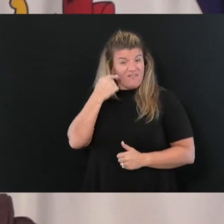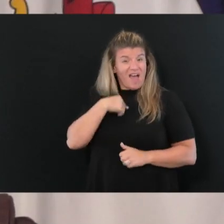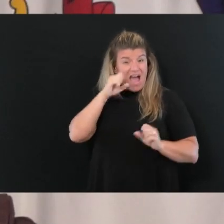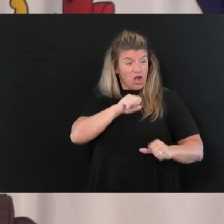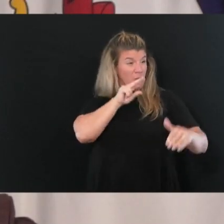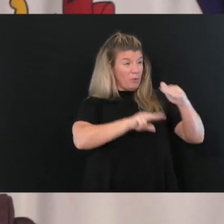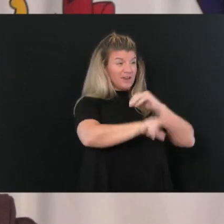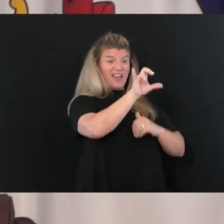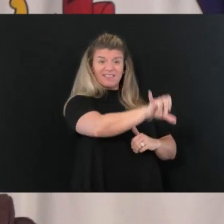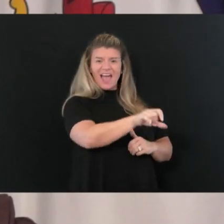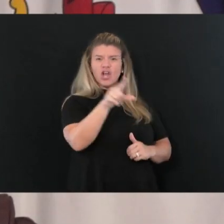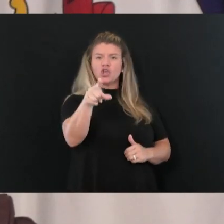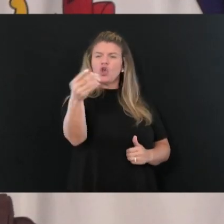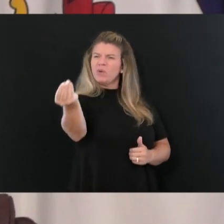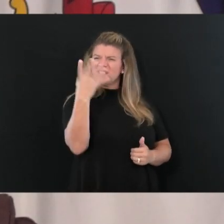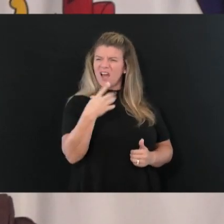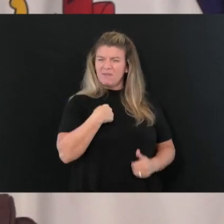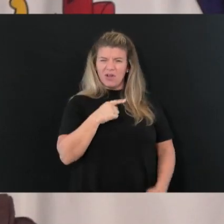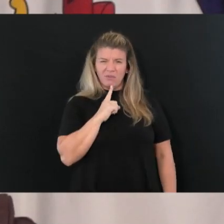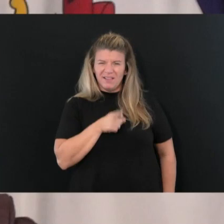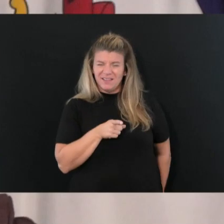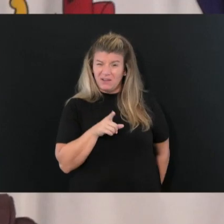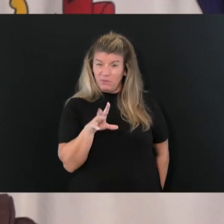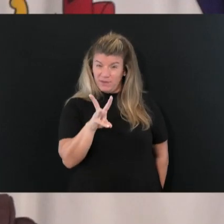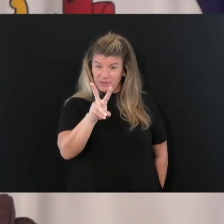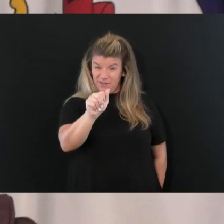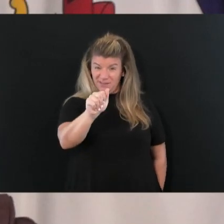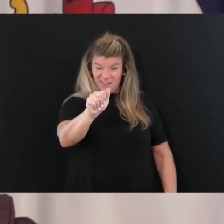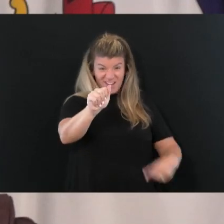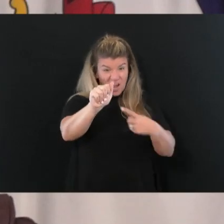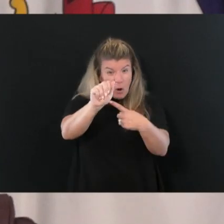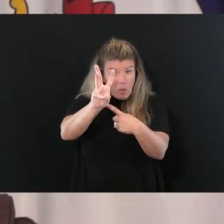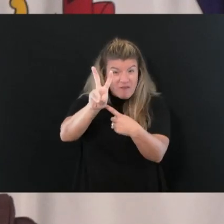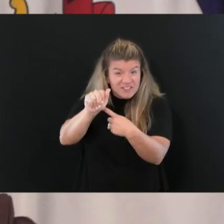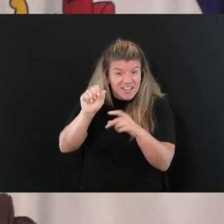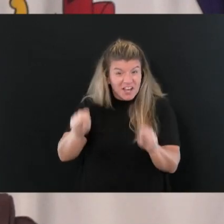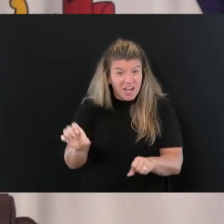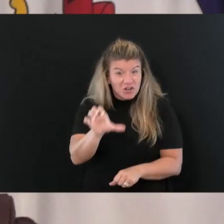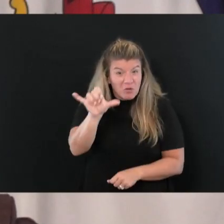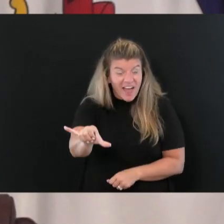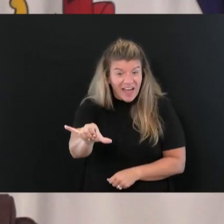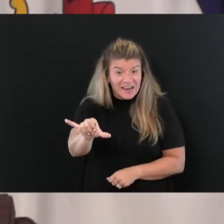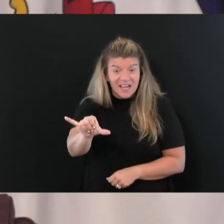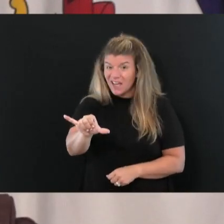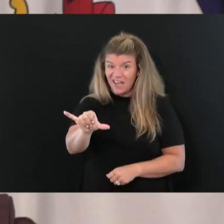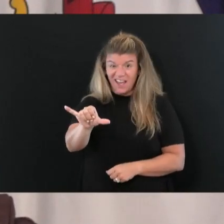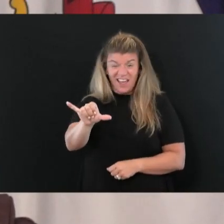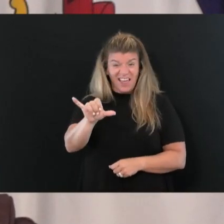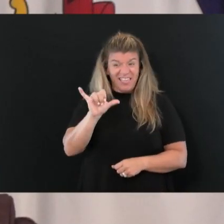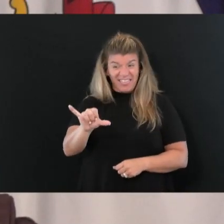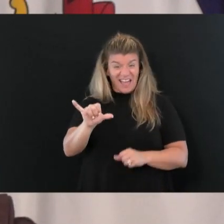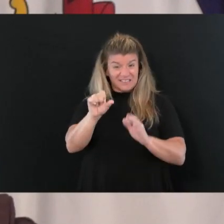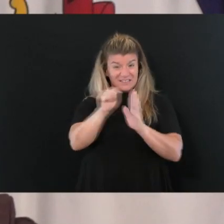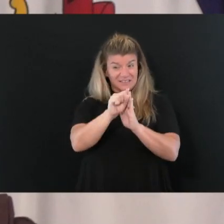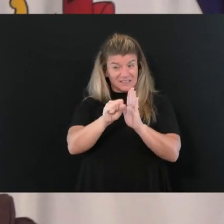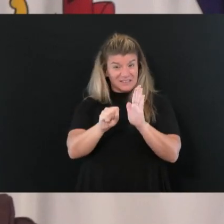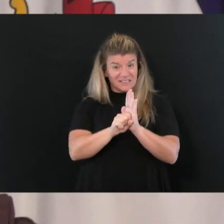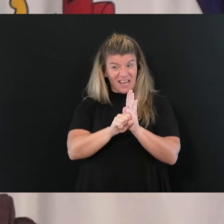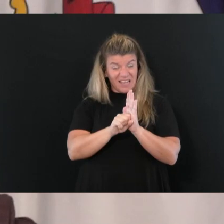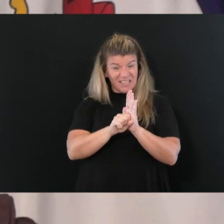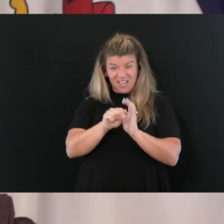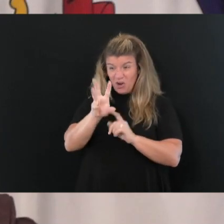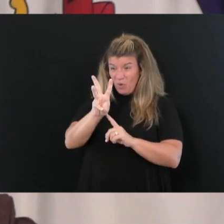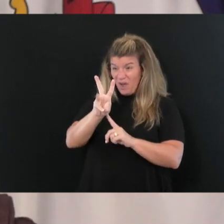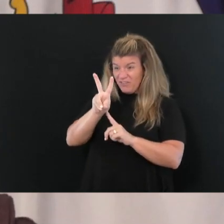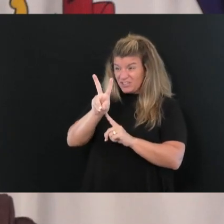West Virginia? West Virginia would do that? The state that forever competed with Mississippi on who was going